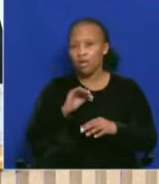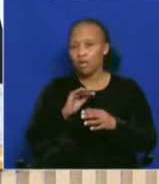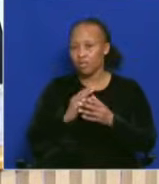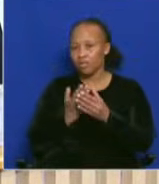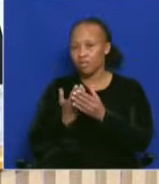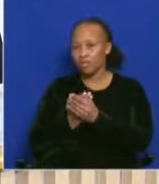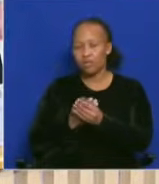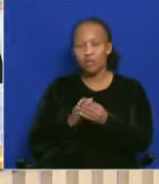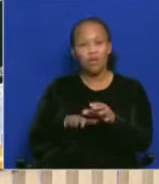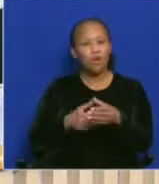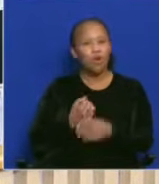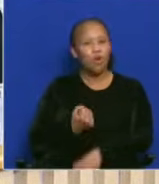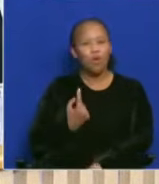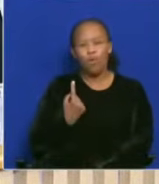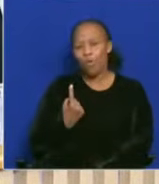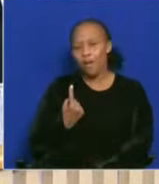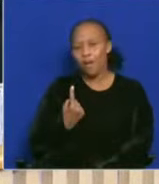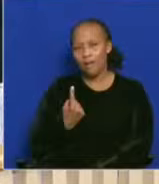between the two now and then.